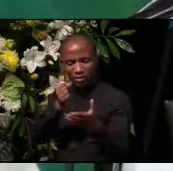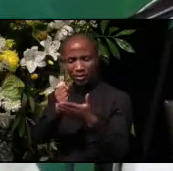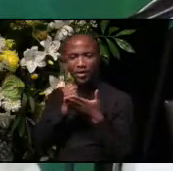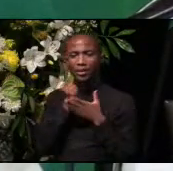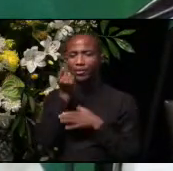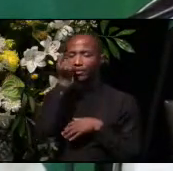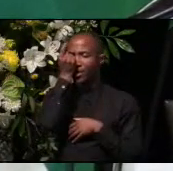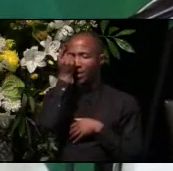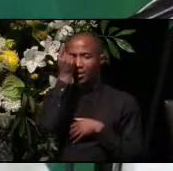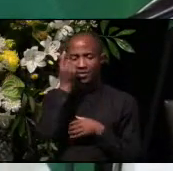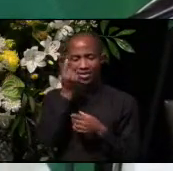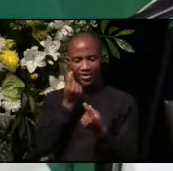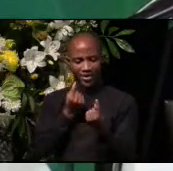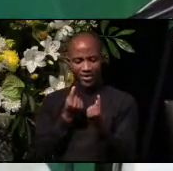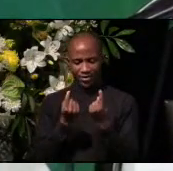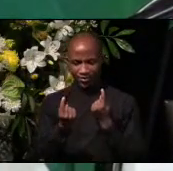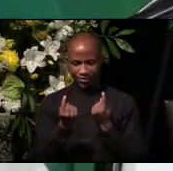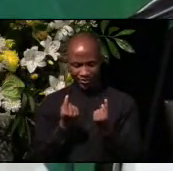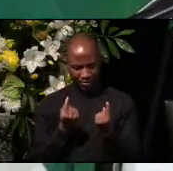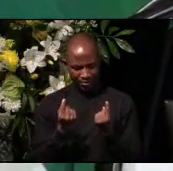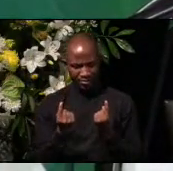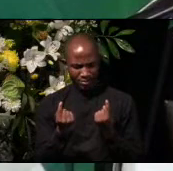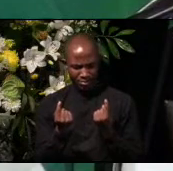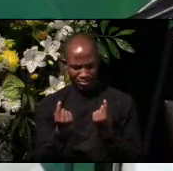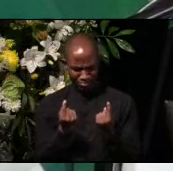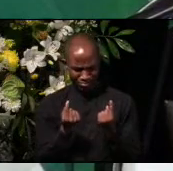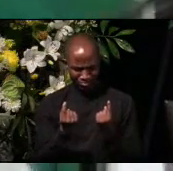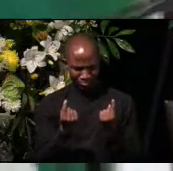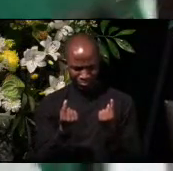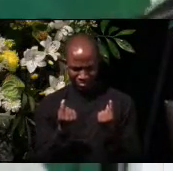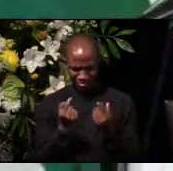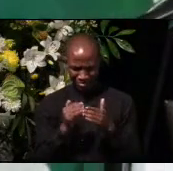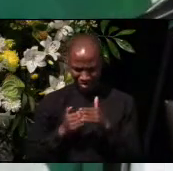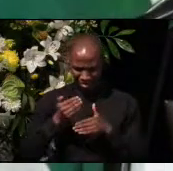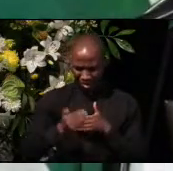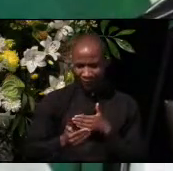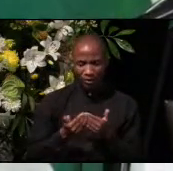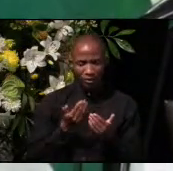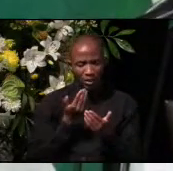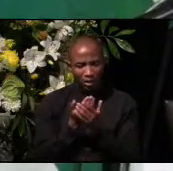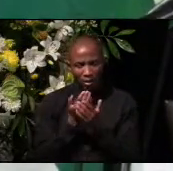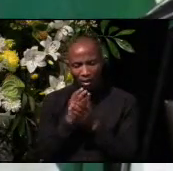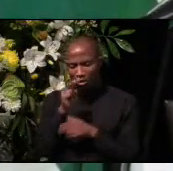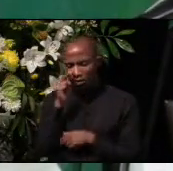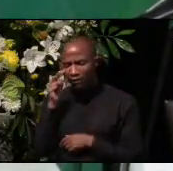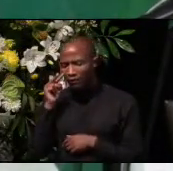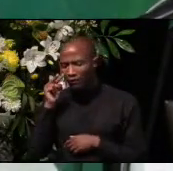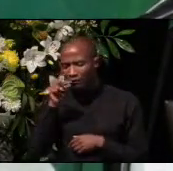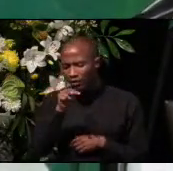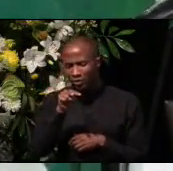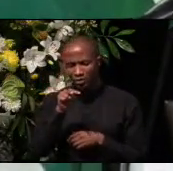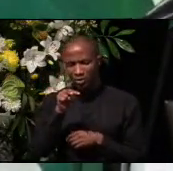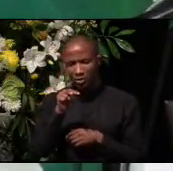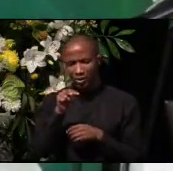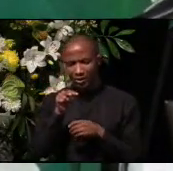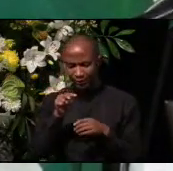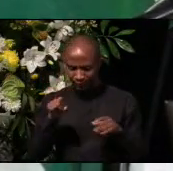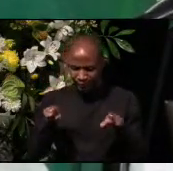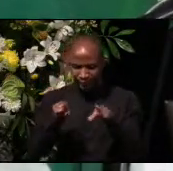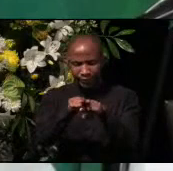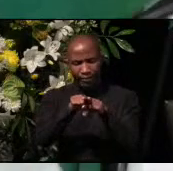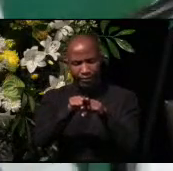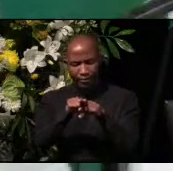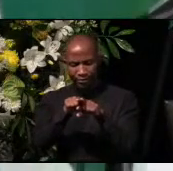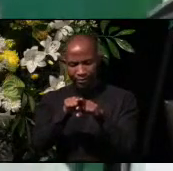and we will start developing a common vision start developing